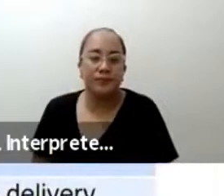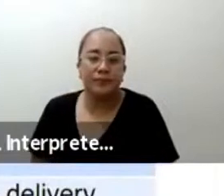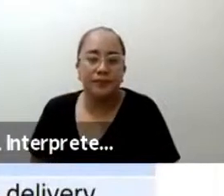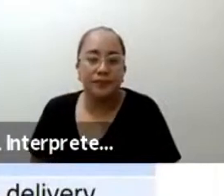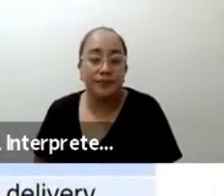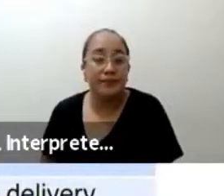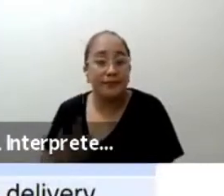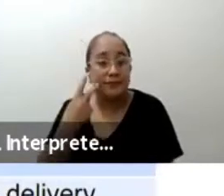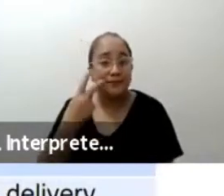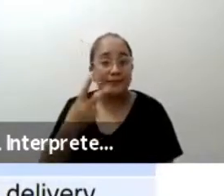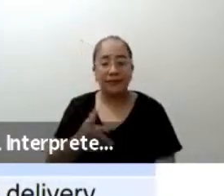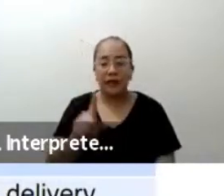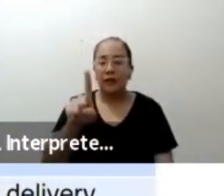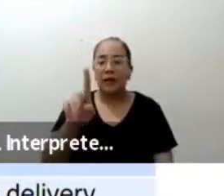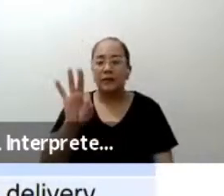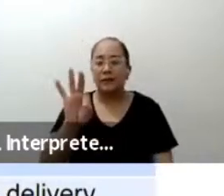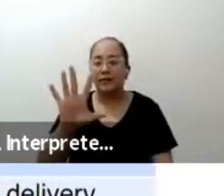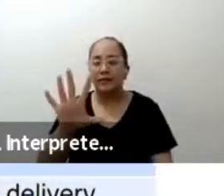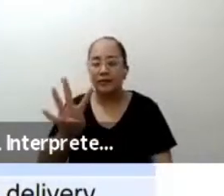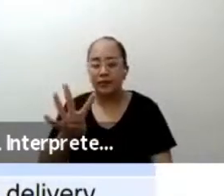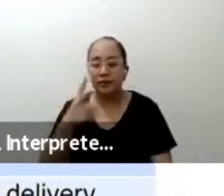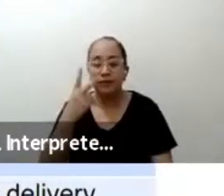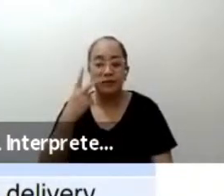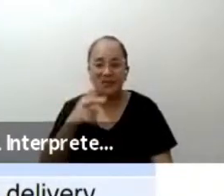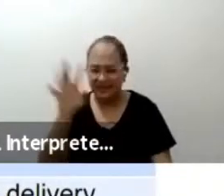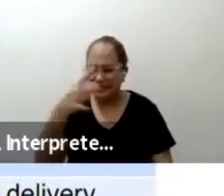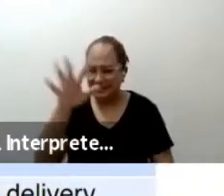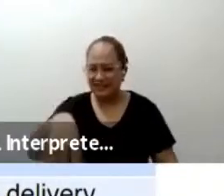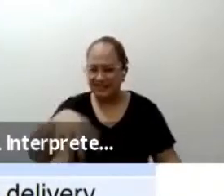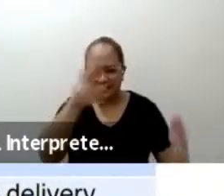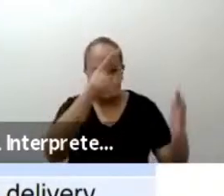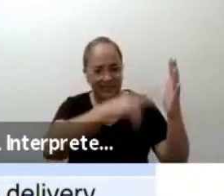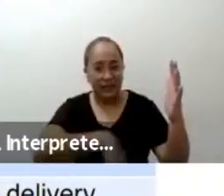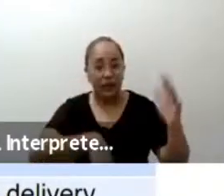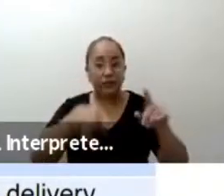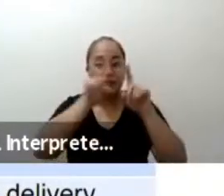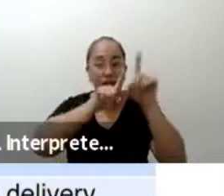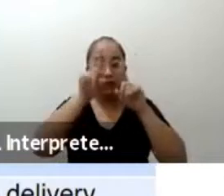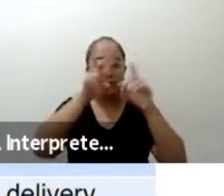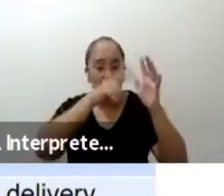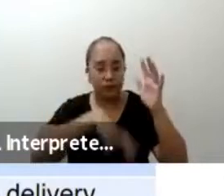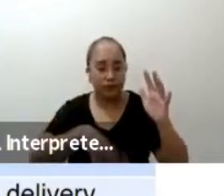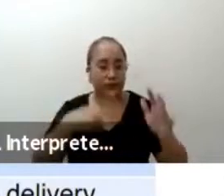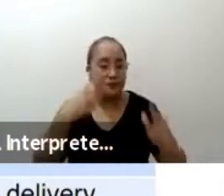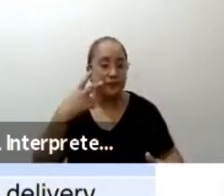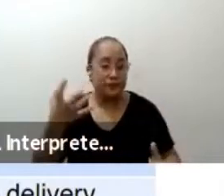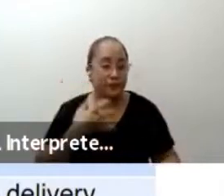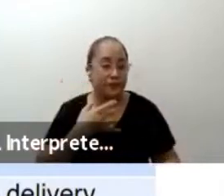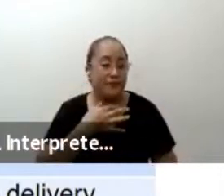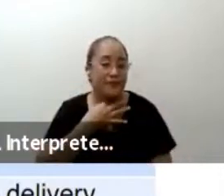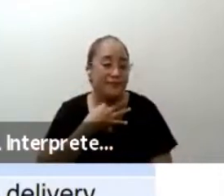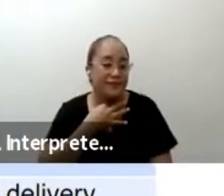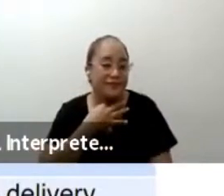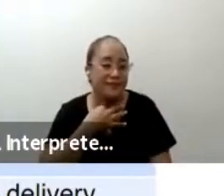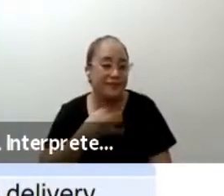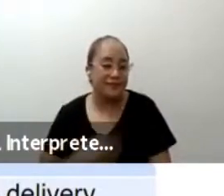Ayan, from 1954. Tingnan lang ninyo muna yung mga may stars. Kung gusto nyo